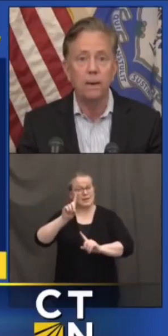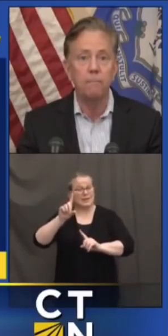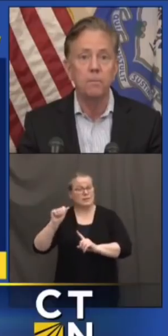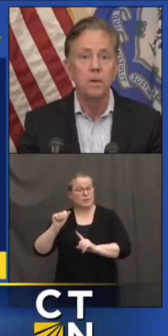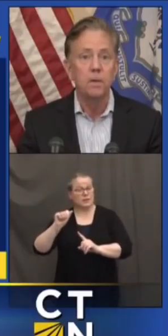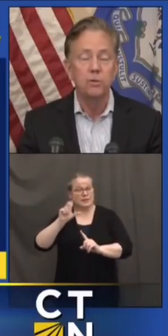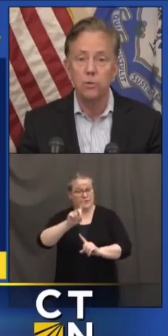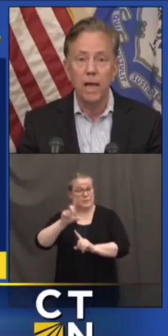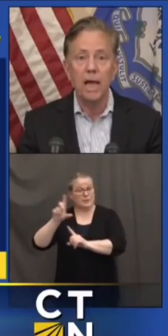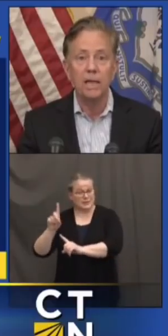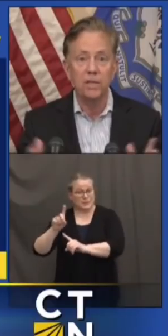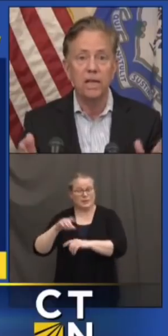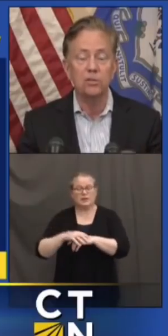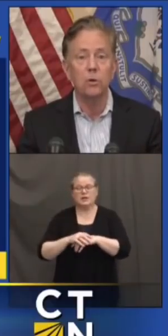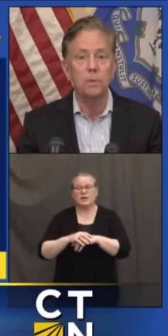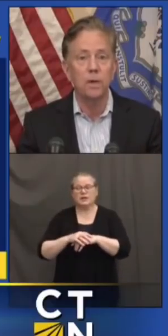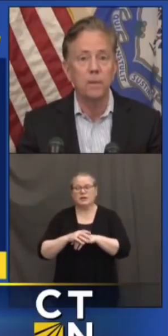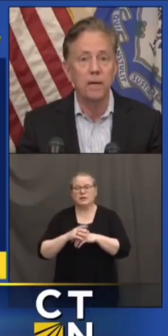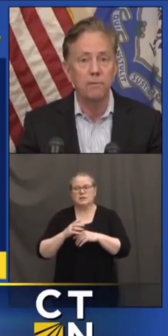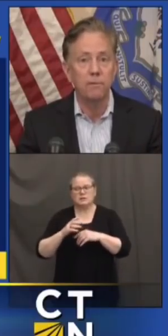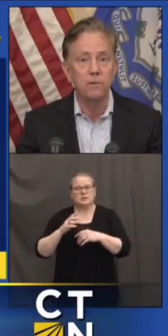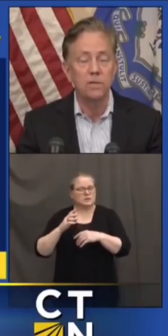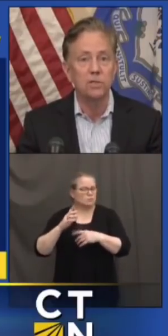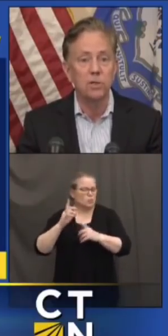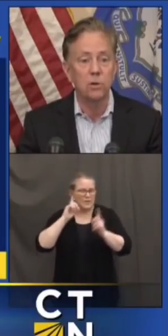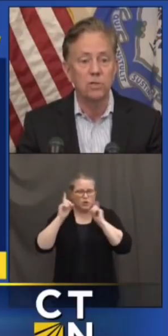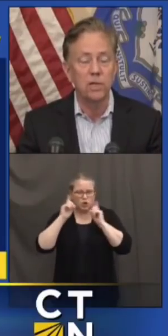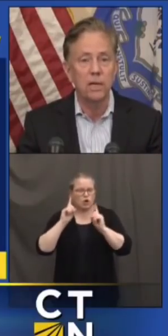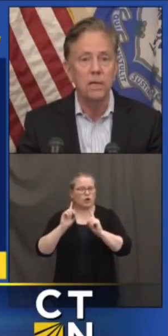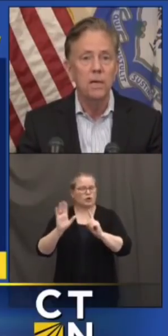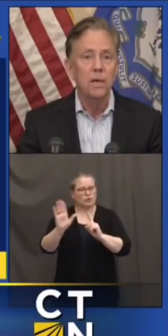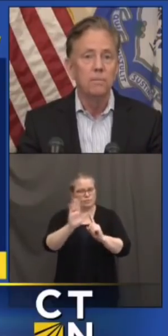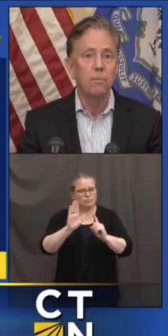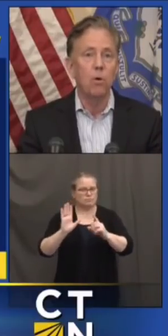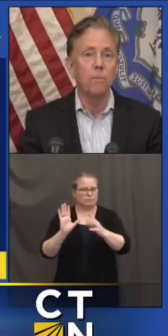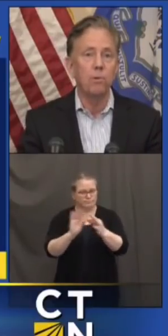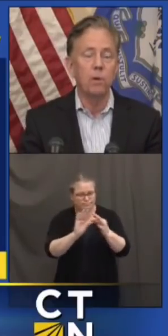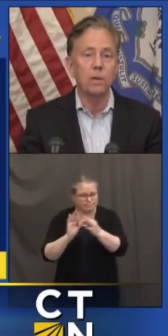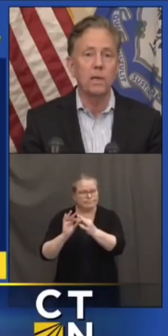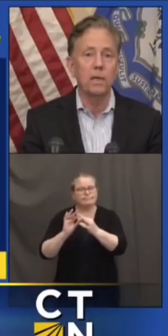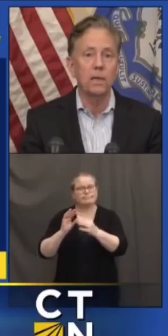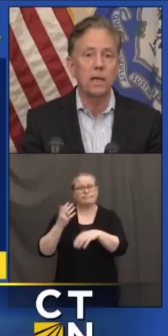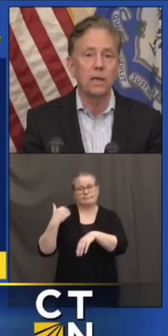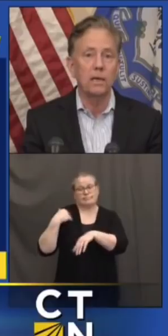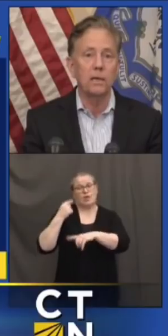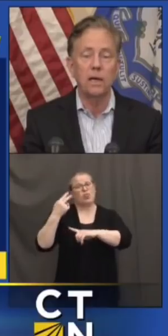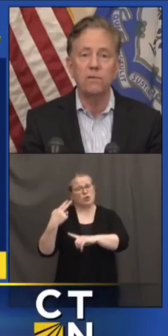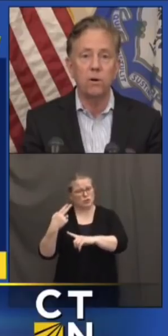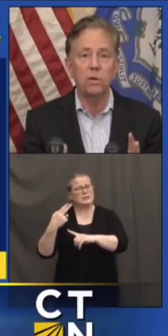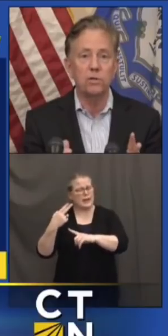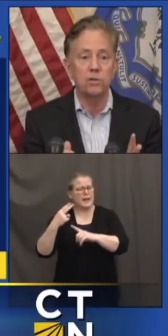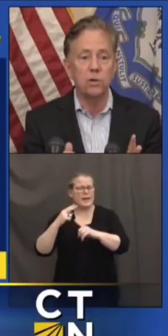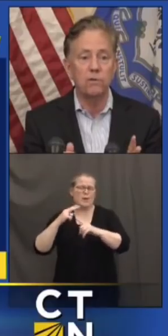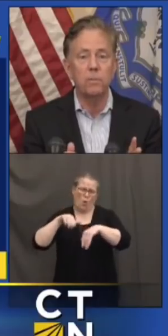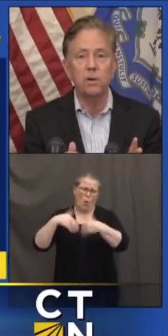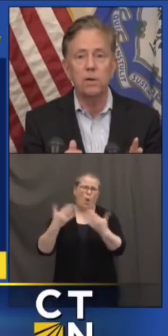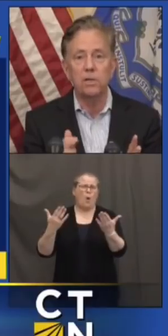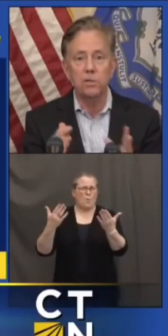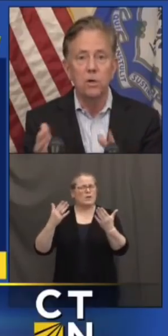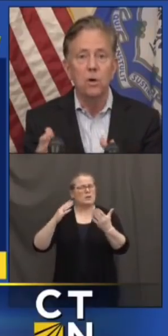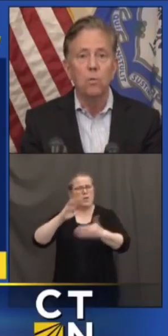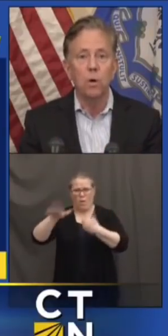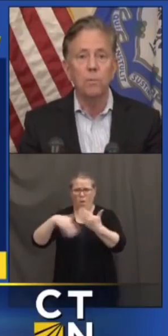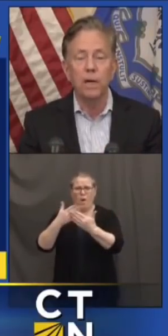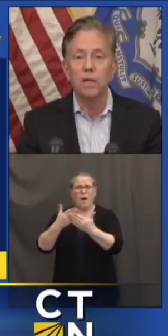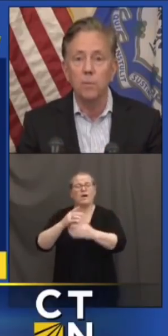away due to age. That's opened up now since Thursday. But more importantly, like a lot of our underserved